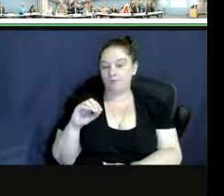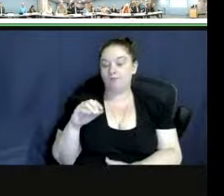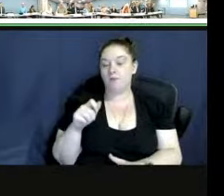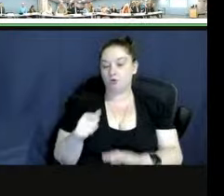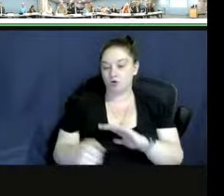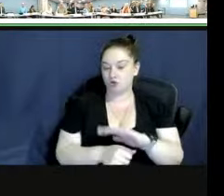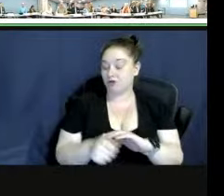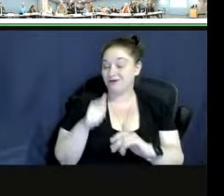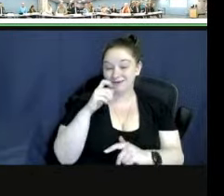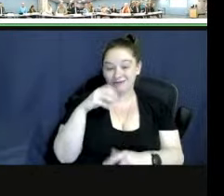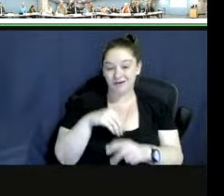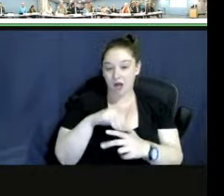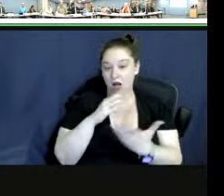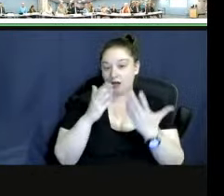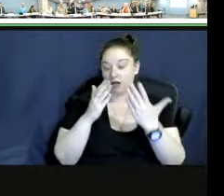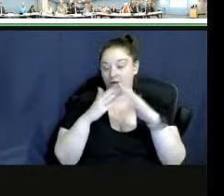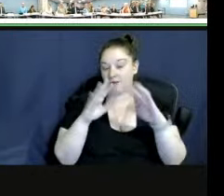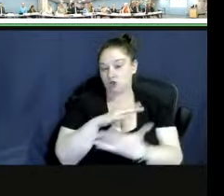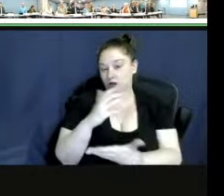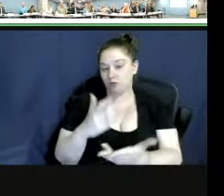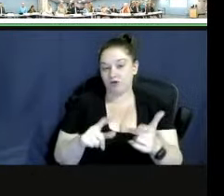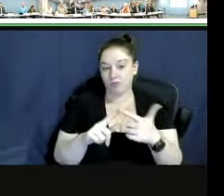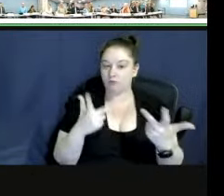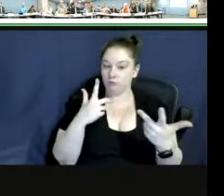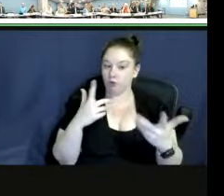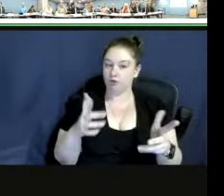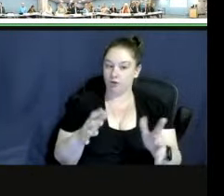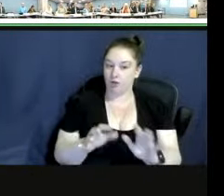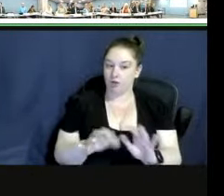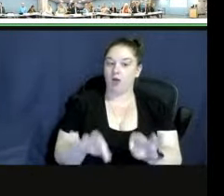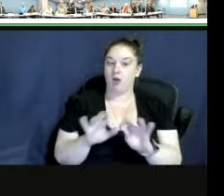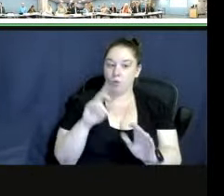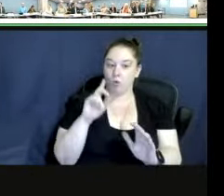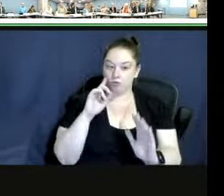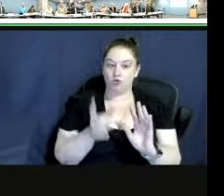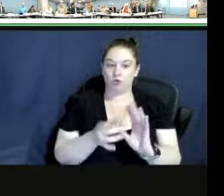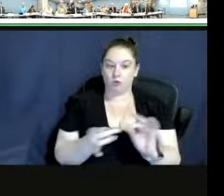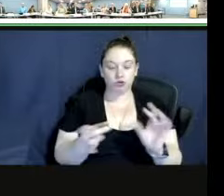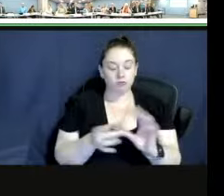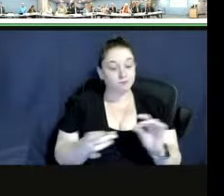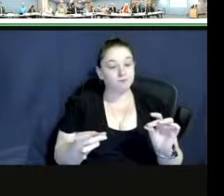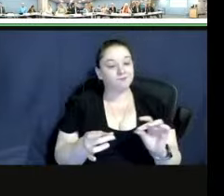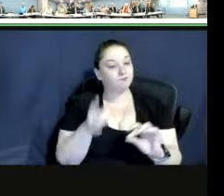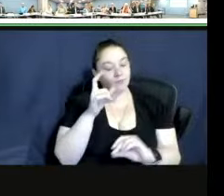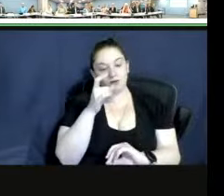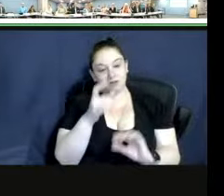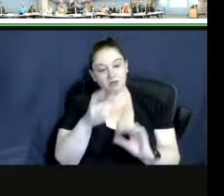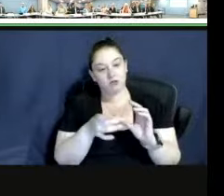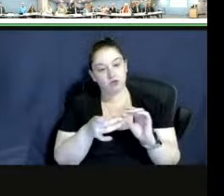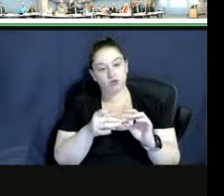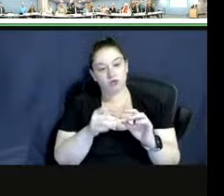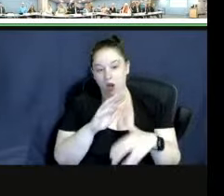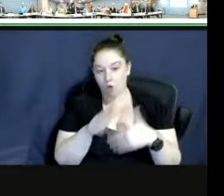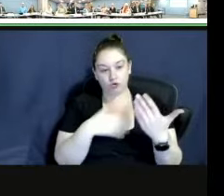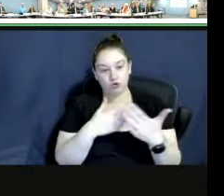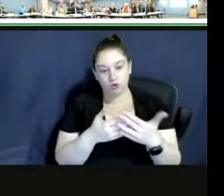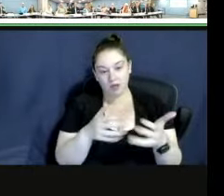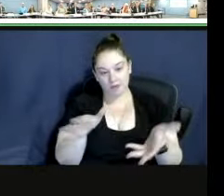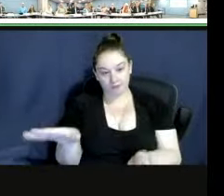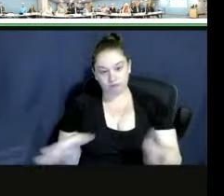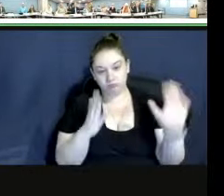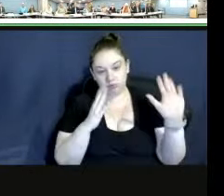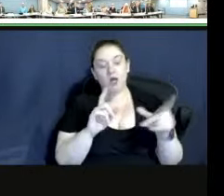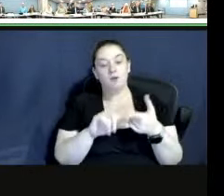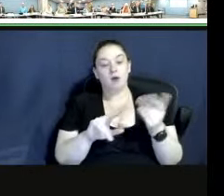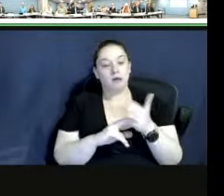it's a notable service reduction, so we wanted to make sure we mention it. So this isn't to say that the micro shelters go away. It means the funding we're